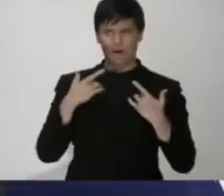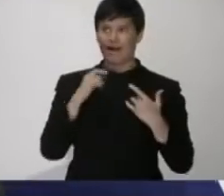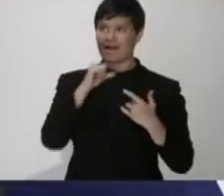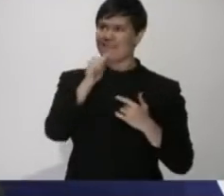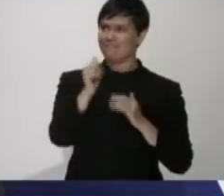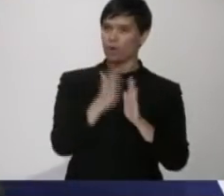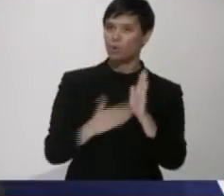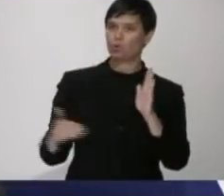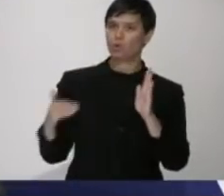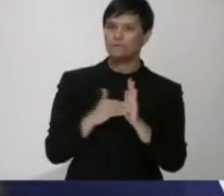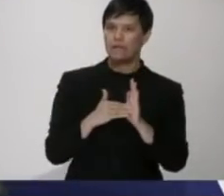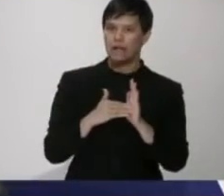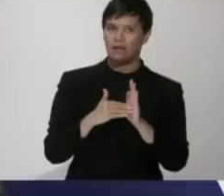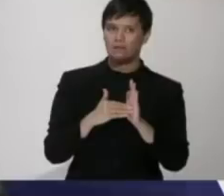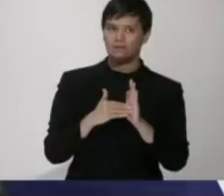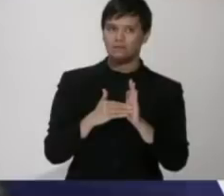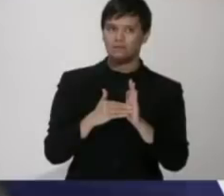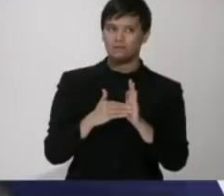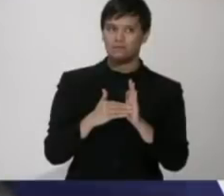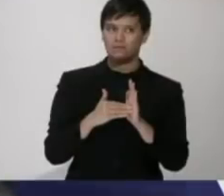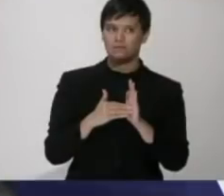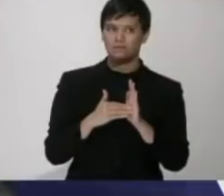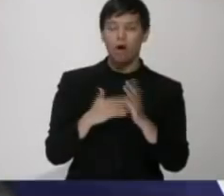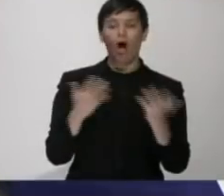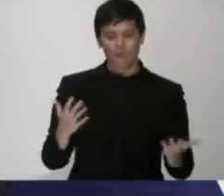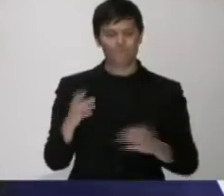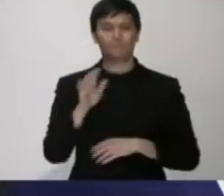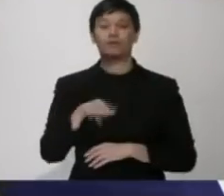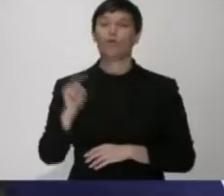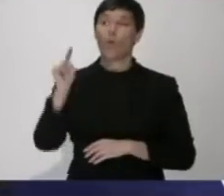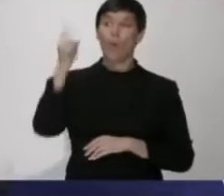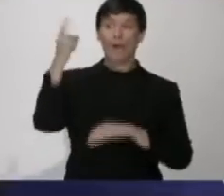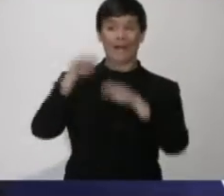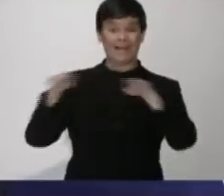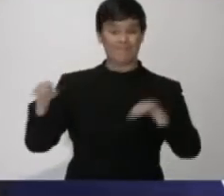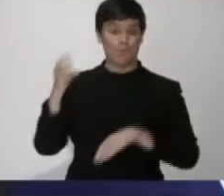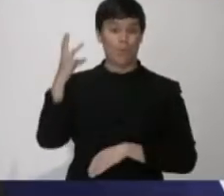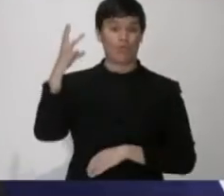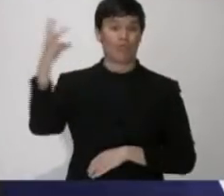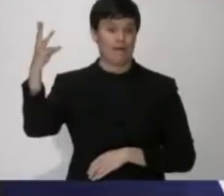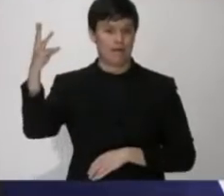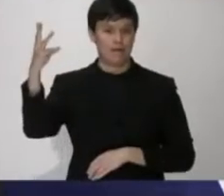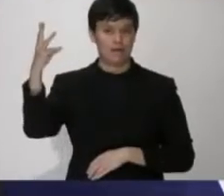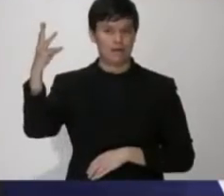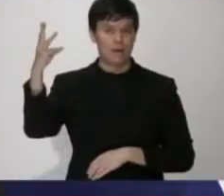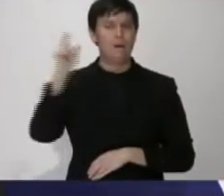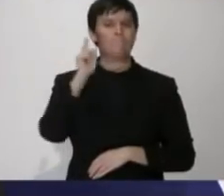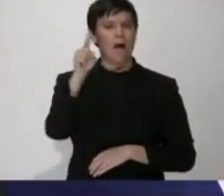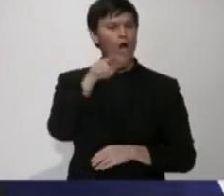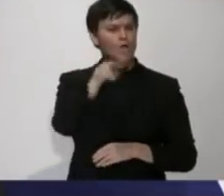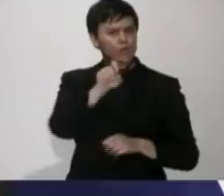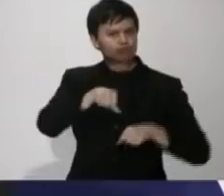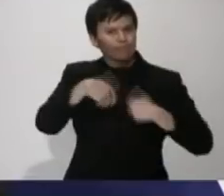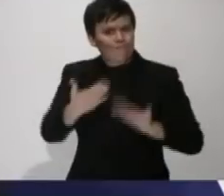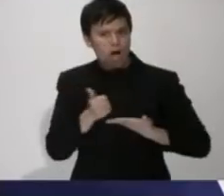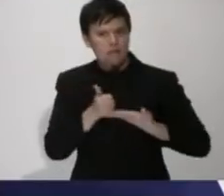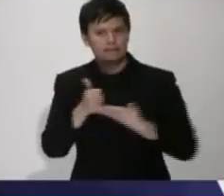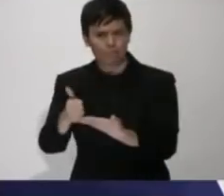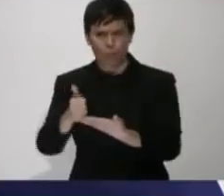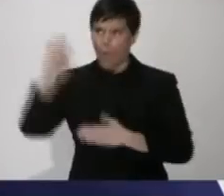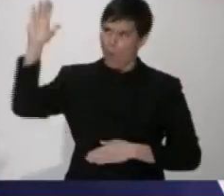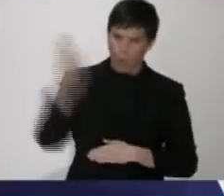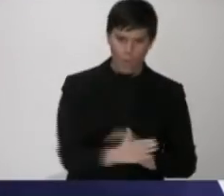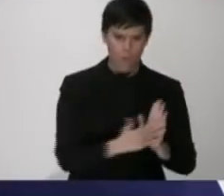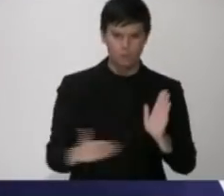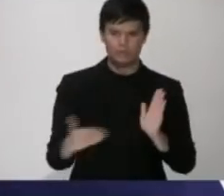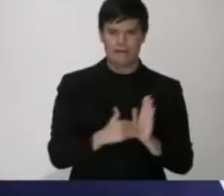work out who was getting what? It's certainly administratively challenging, and again, I'm sorry to repeat the answer, but that's the reason why this extra bit